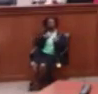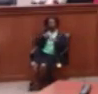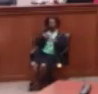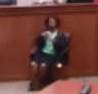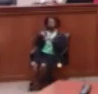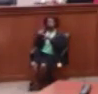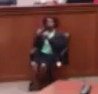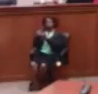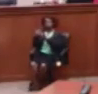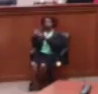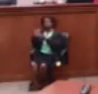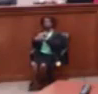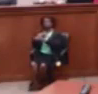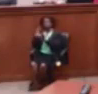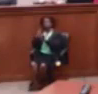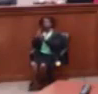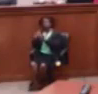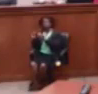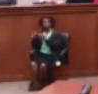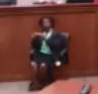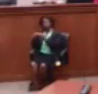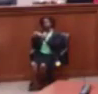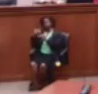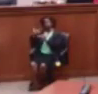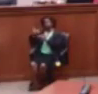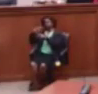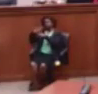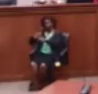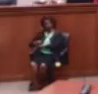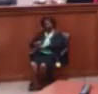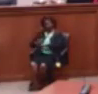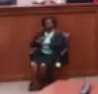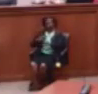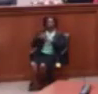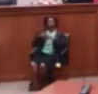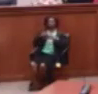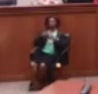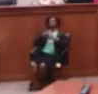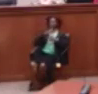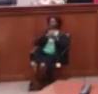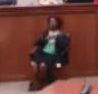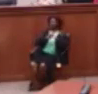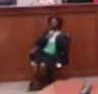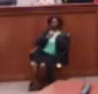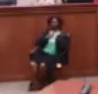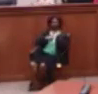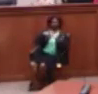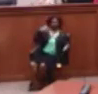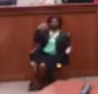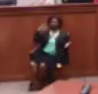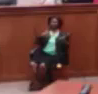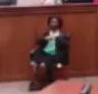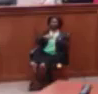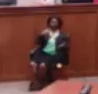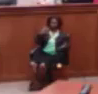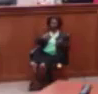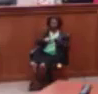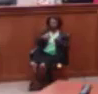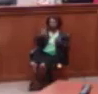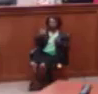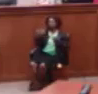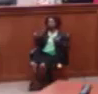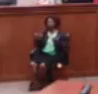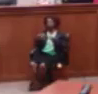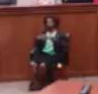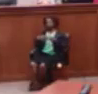meetings have been held more rigorously and consistently in some areas than other parts of the state. And so I caution as we look at that, that while I